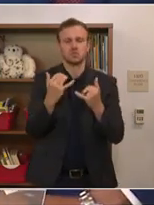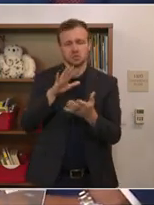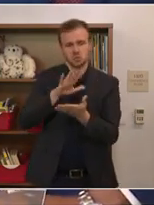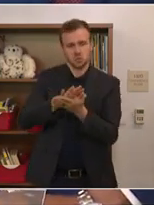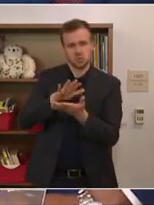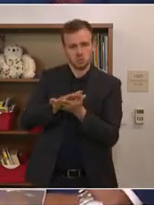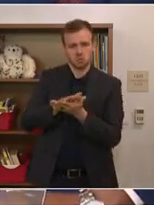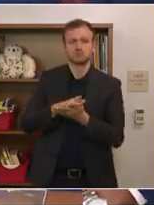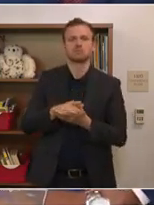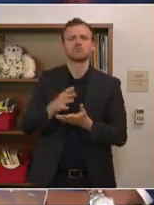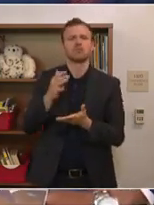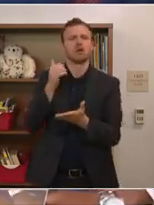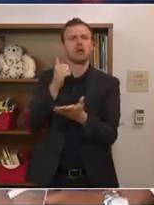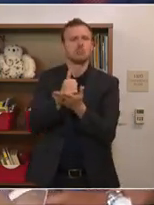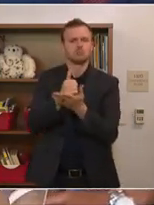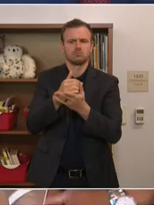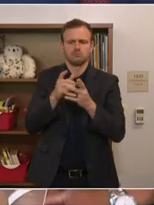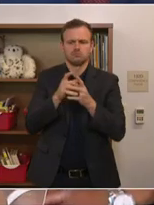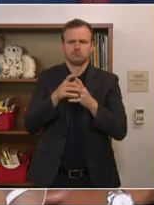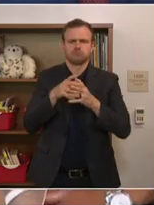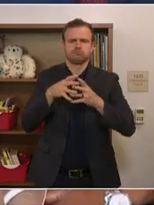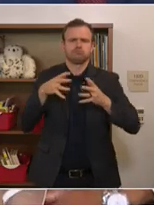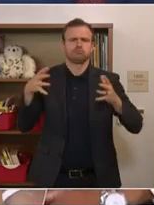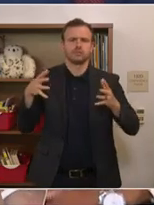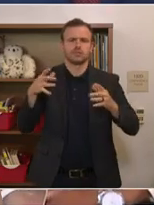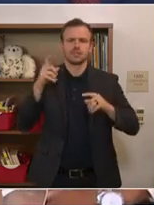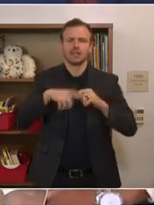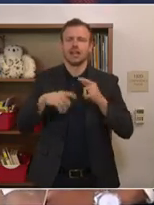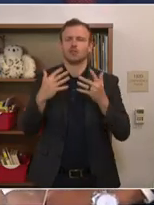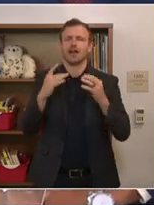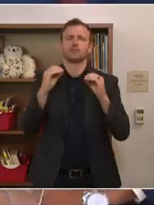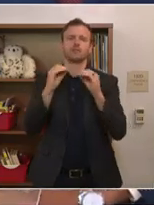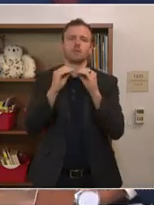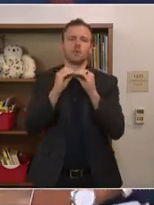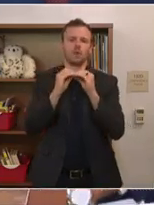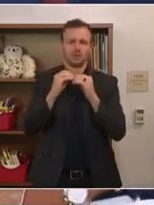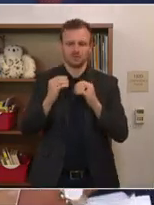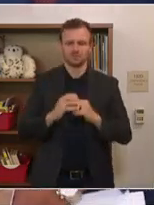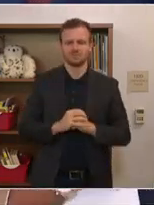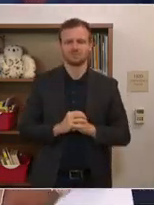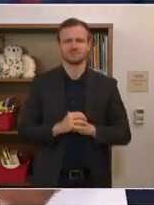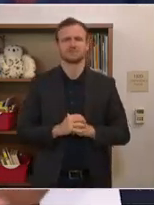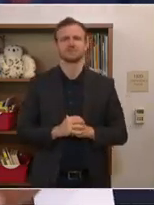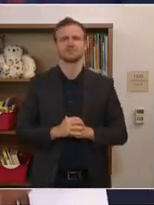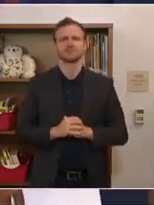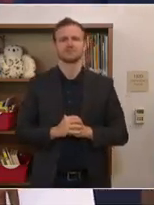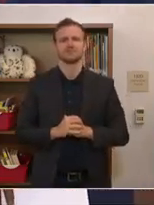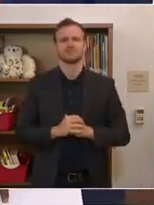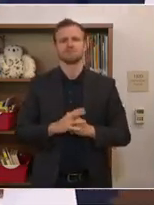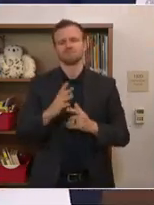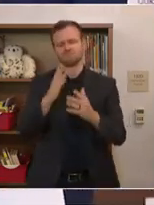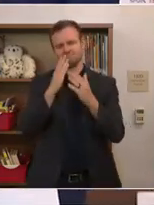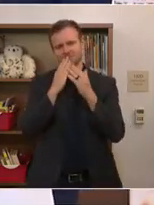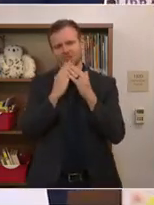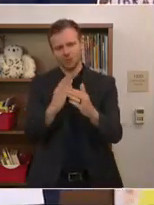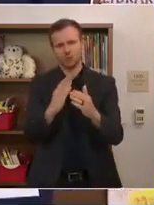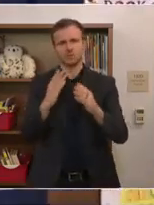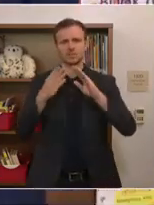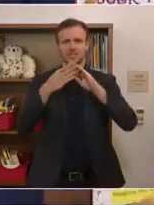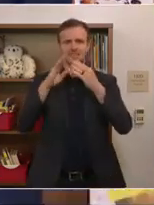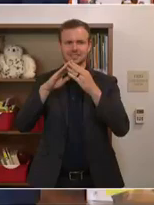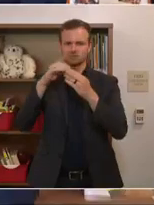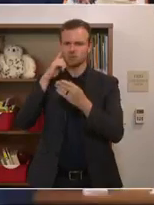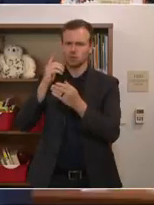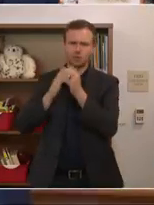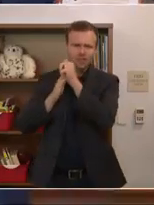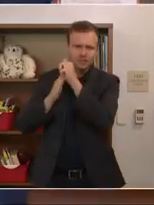cannot wait to welcome more students into this village. Thank you to the city's leadership and all our